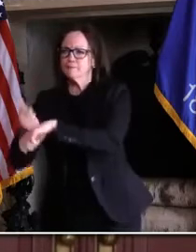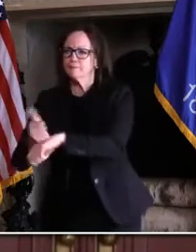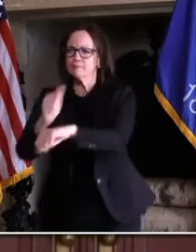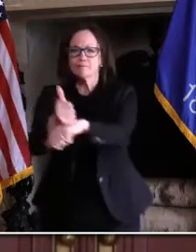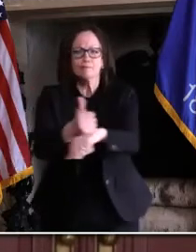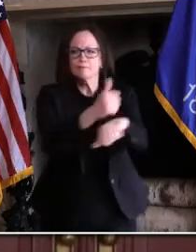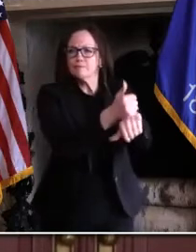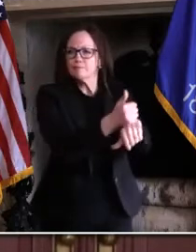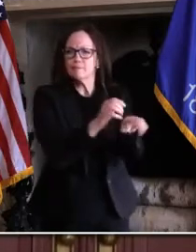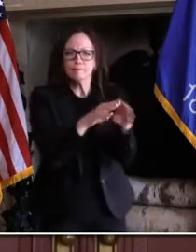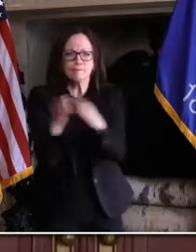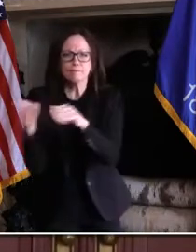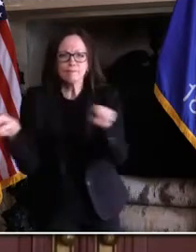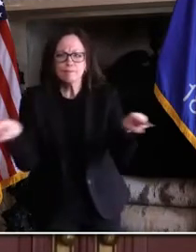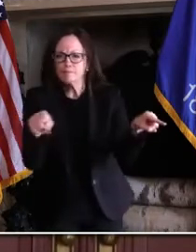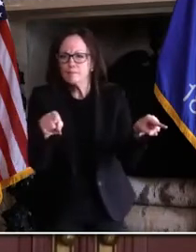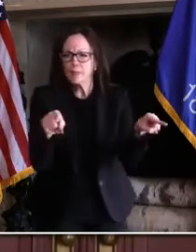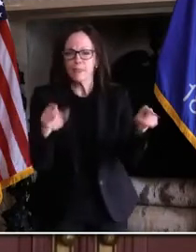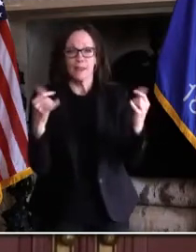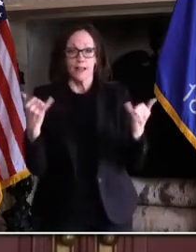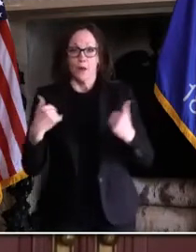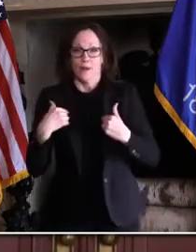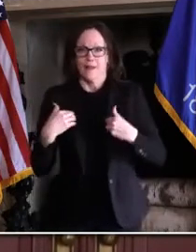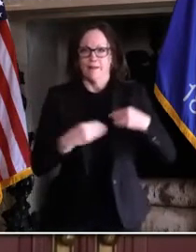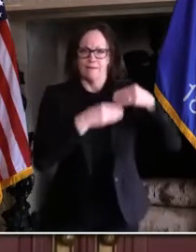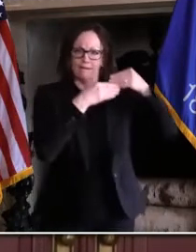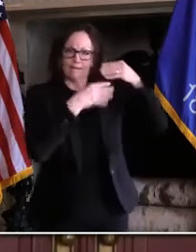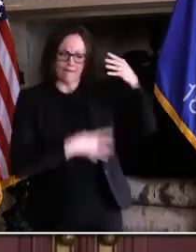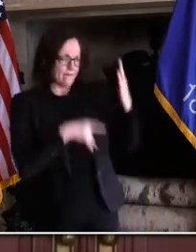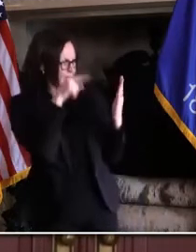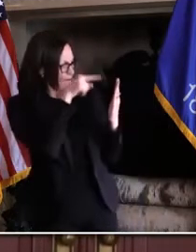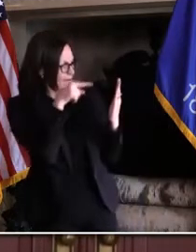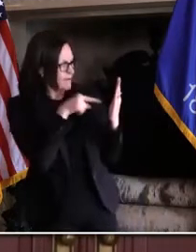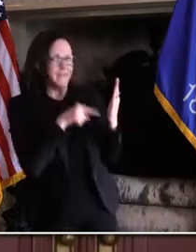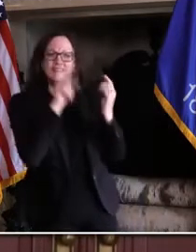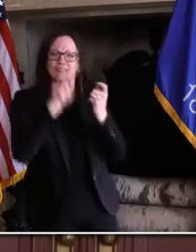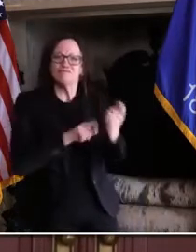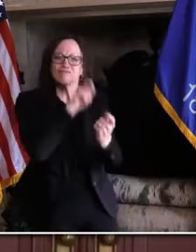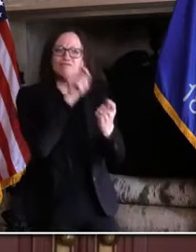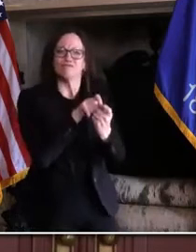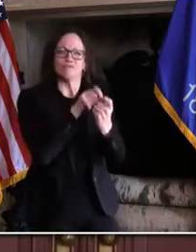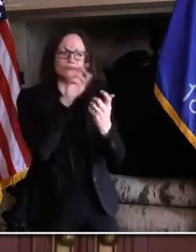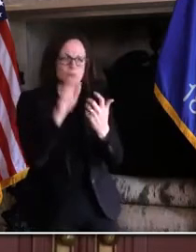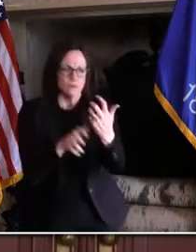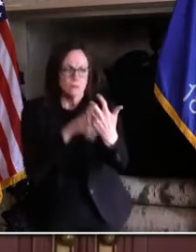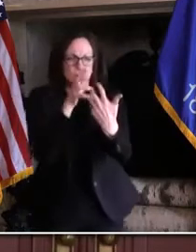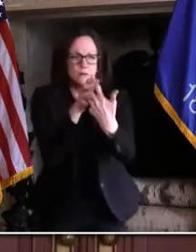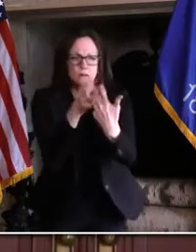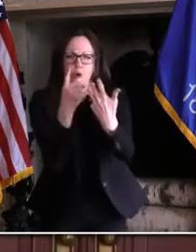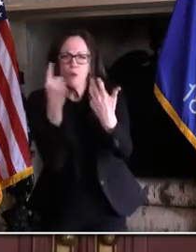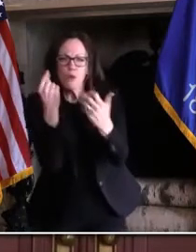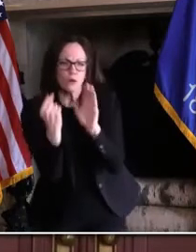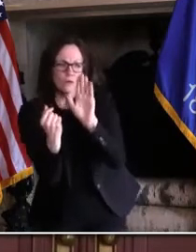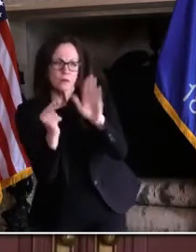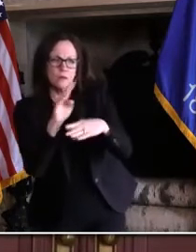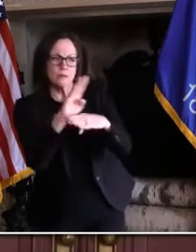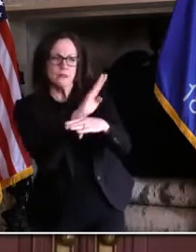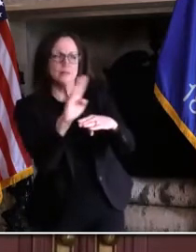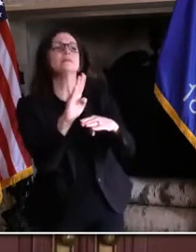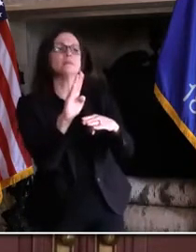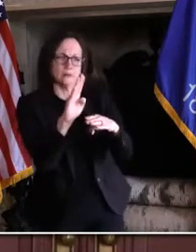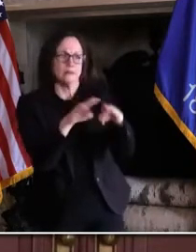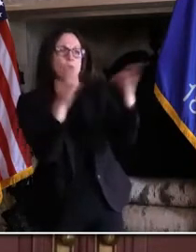wedc.org/essentialbusiness for other details. In addition to our Safer at Home order, we are also working to ensure that